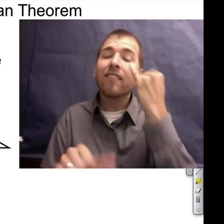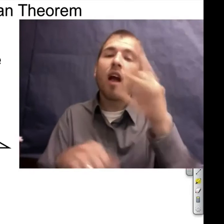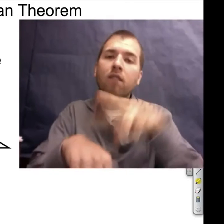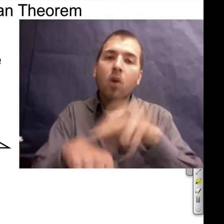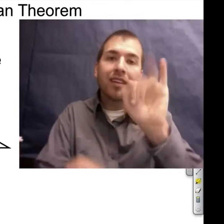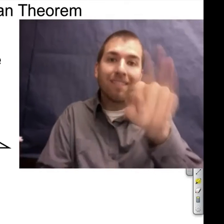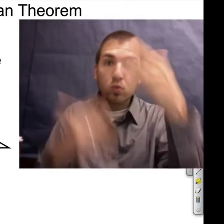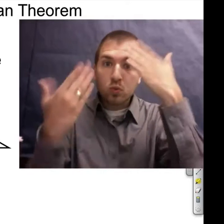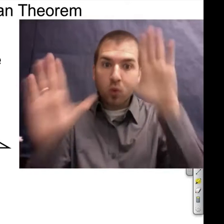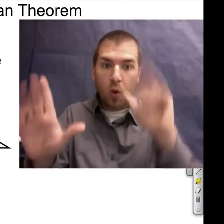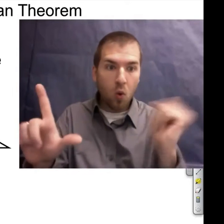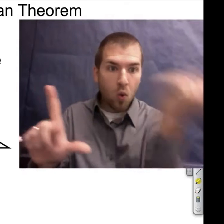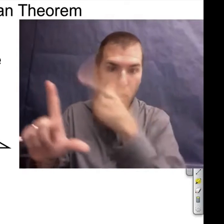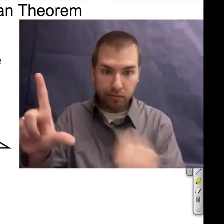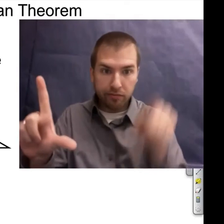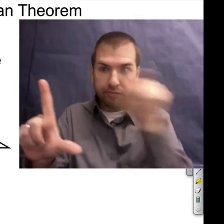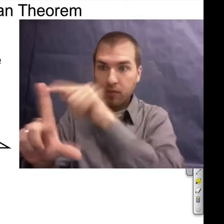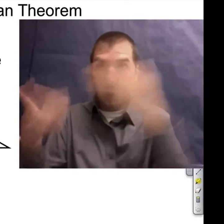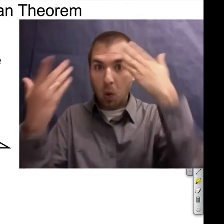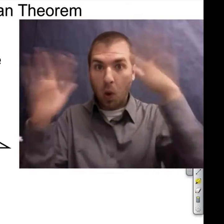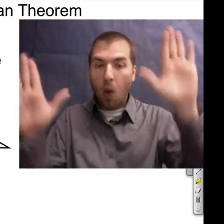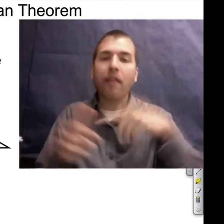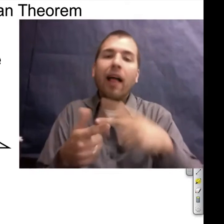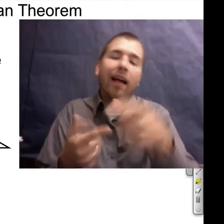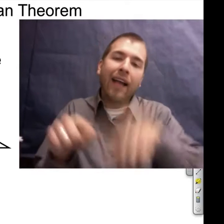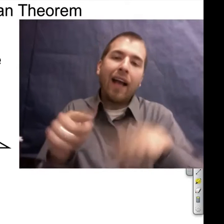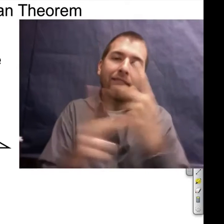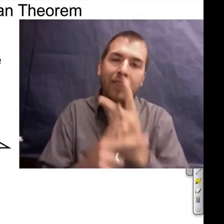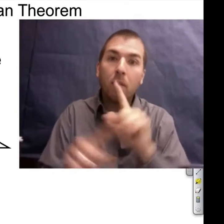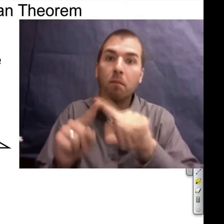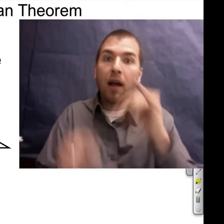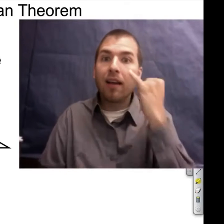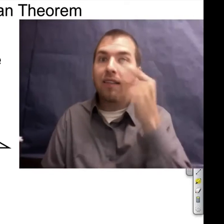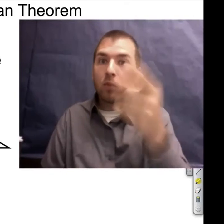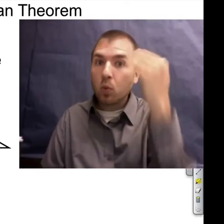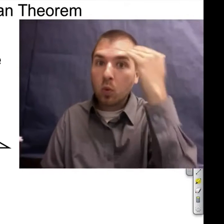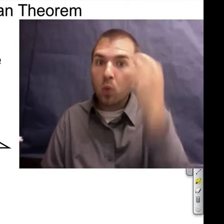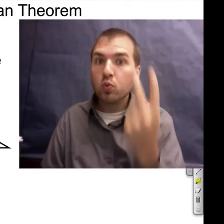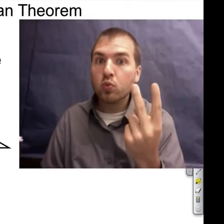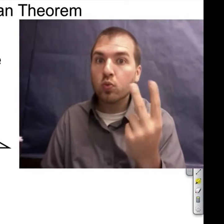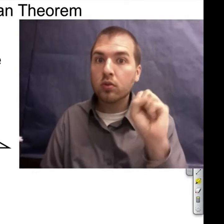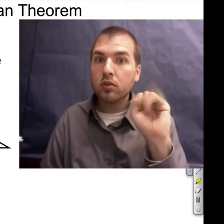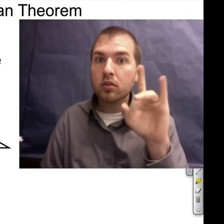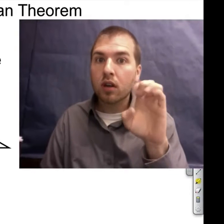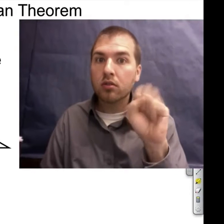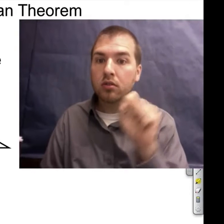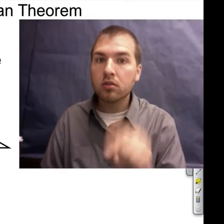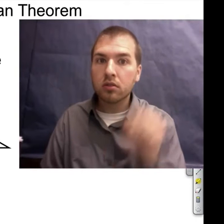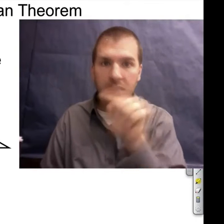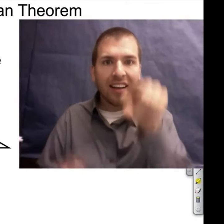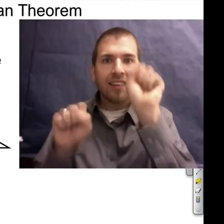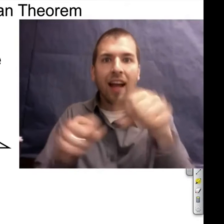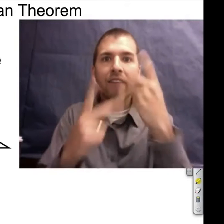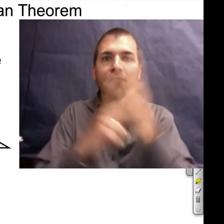without having to measure them. And if you don't know any of the sides of the triangle, then you can't really use this to figure it out. But if you know